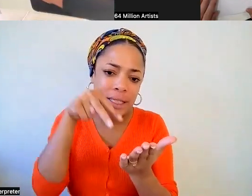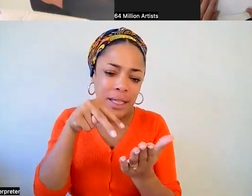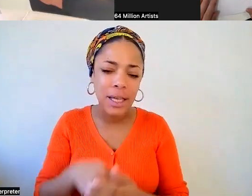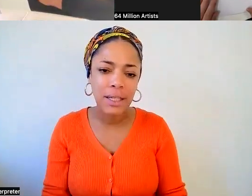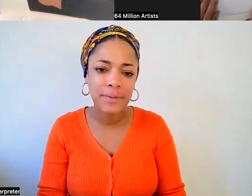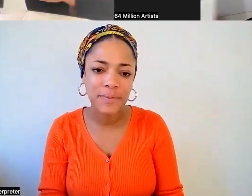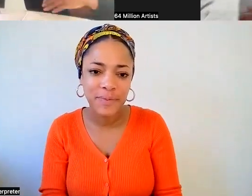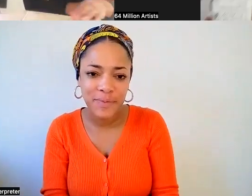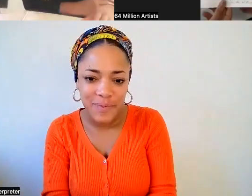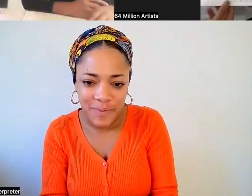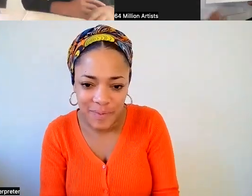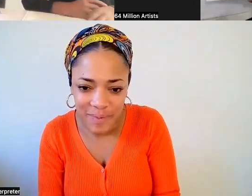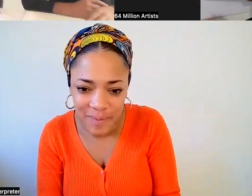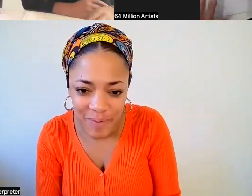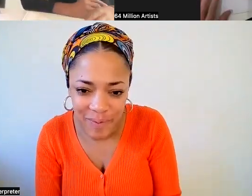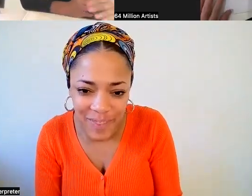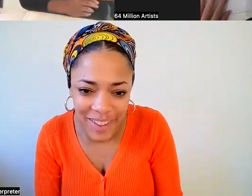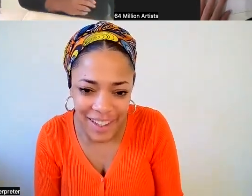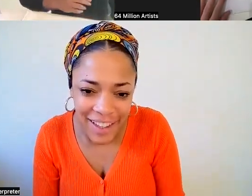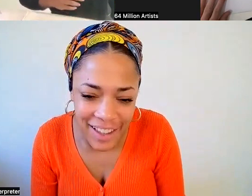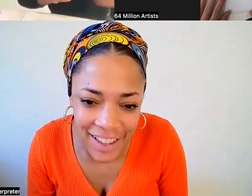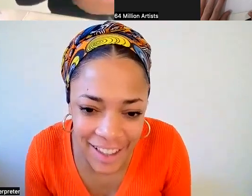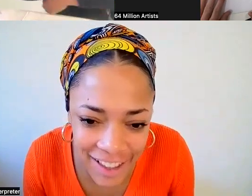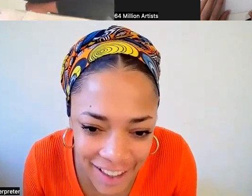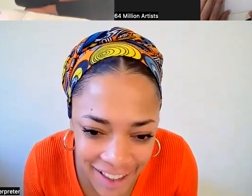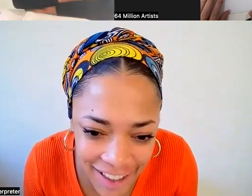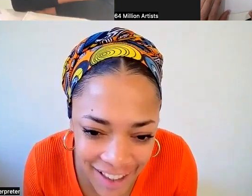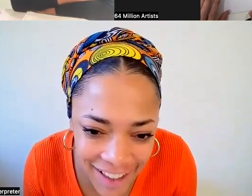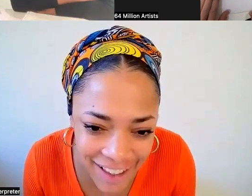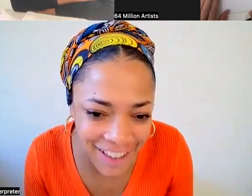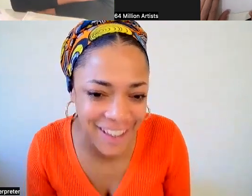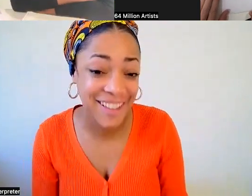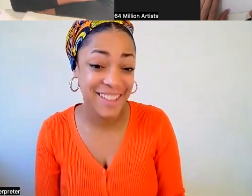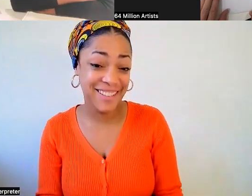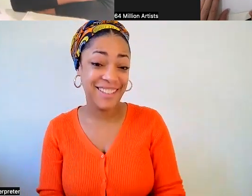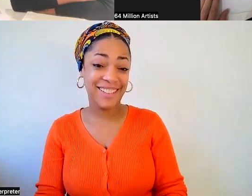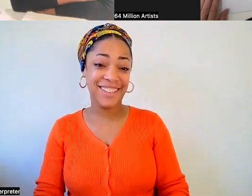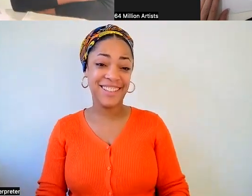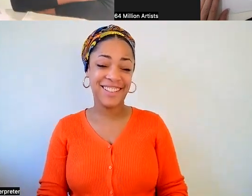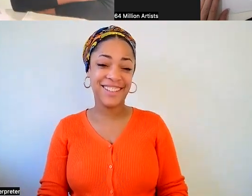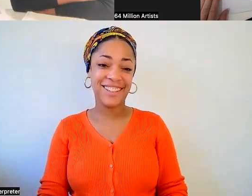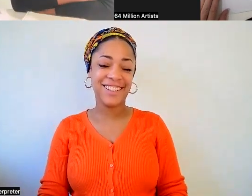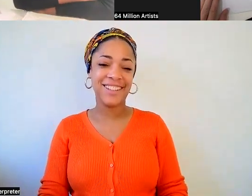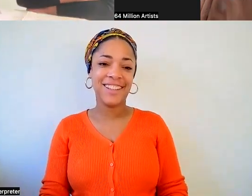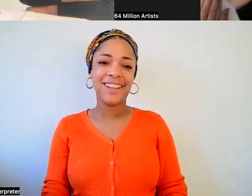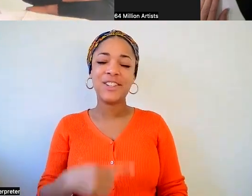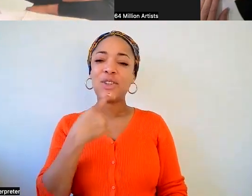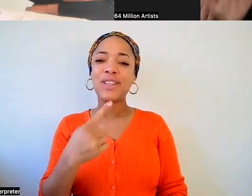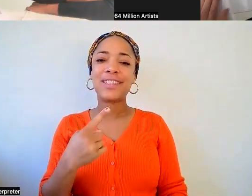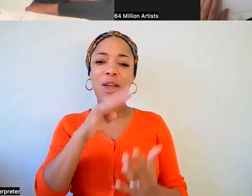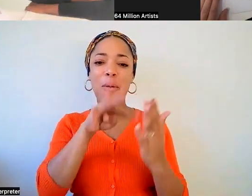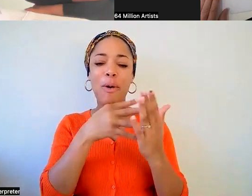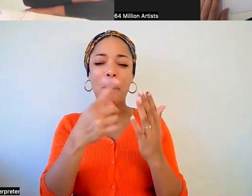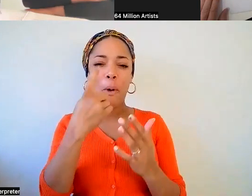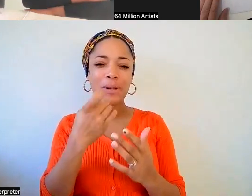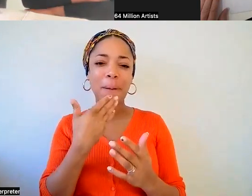visualizer, then people might be able to see your pictures. Look at that. And you could say your poem one more time to go with the